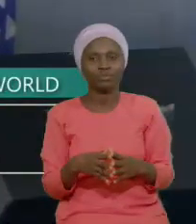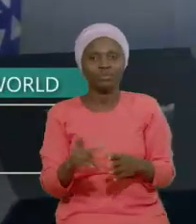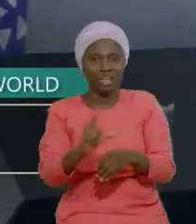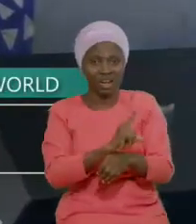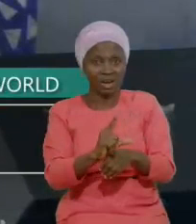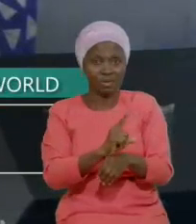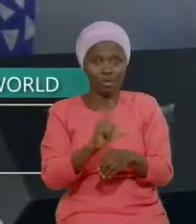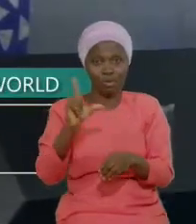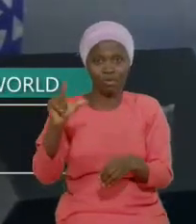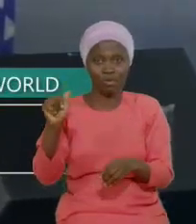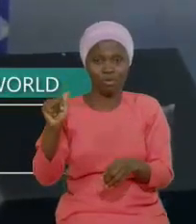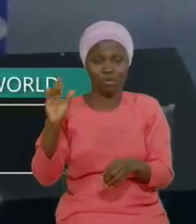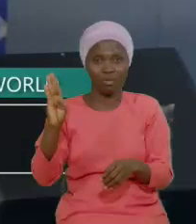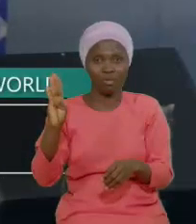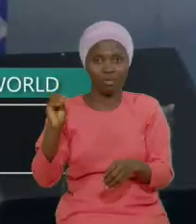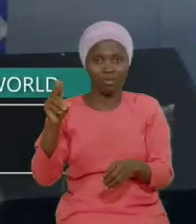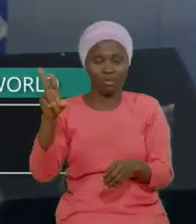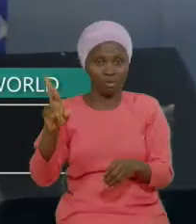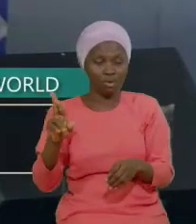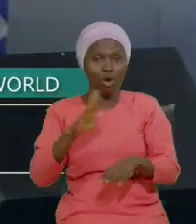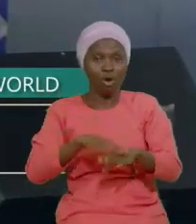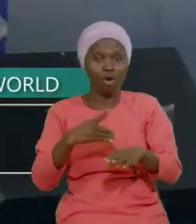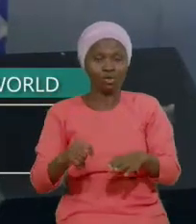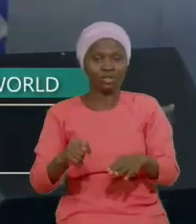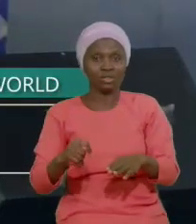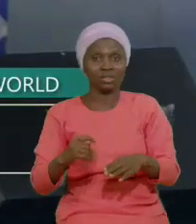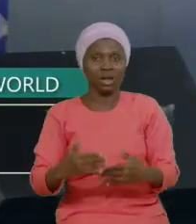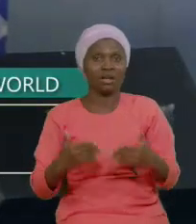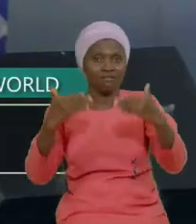Labor for the advancement of others.